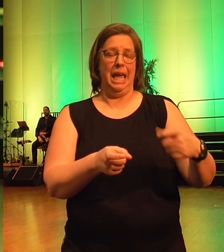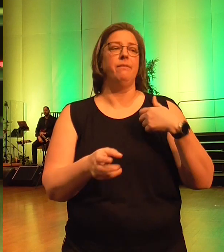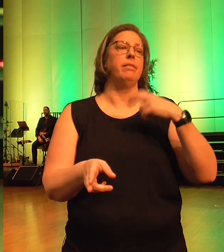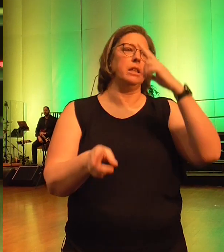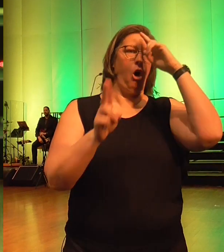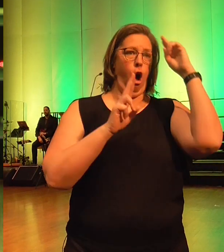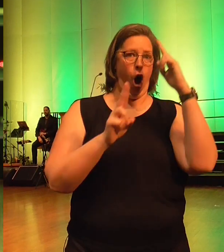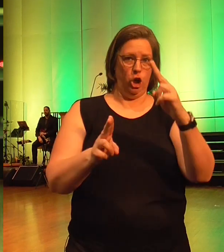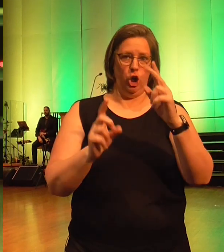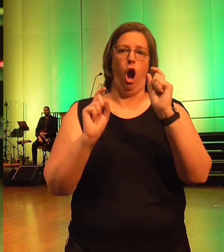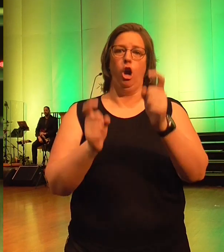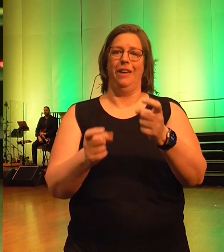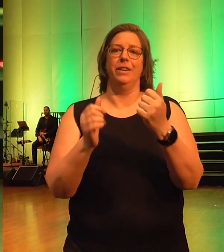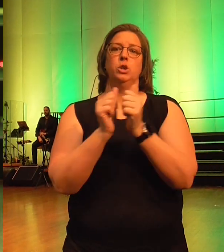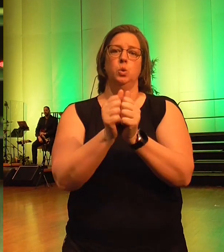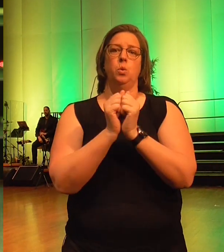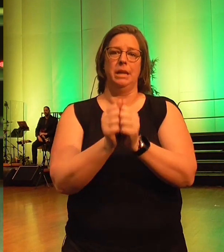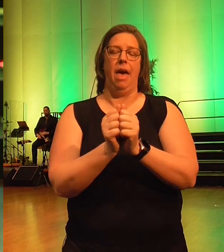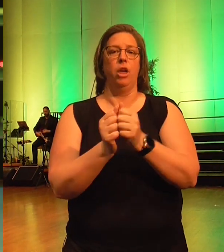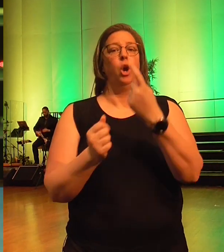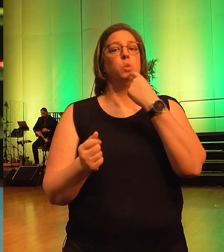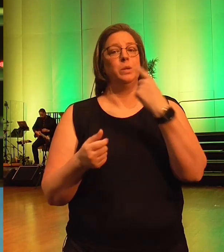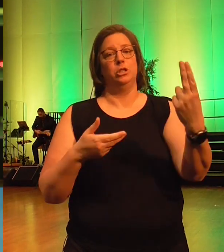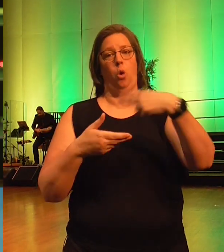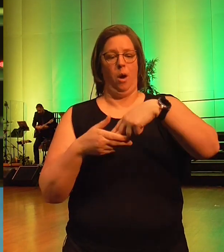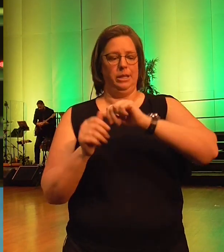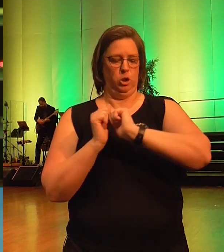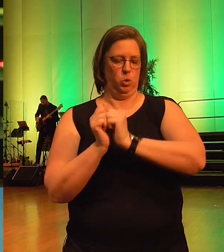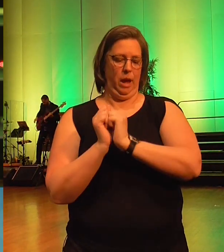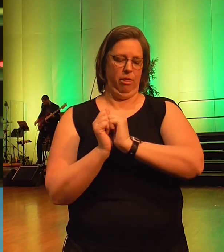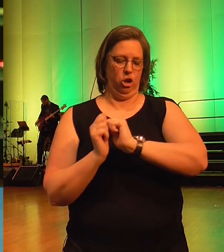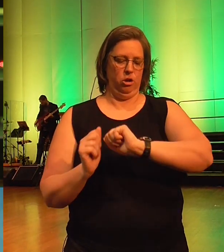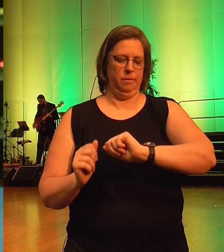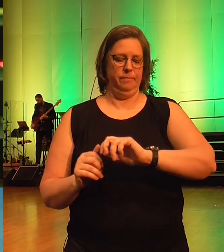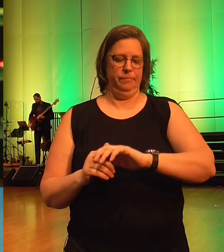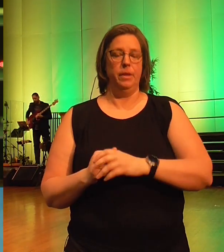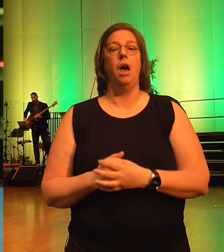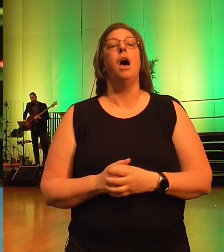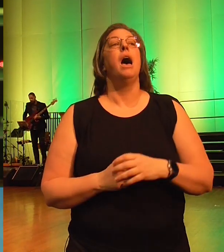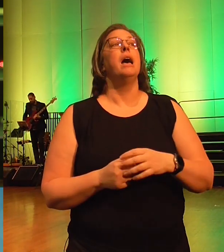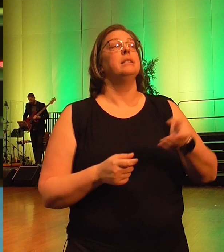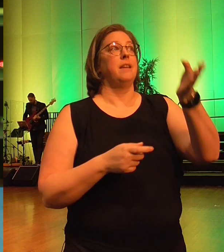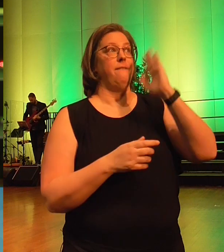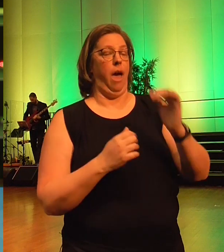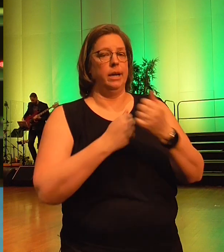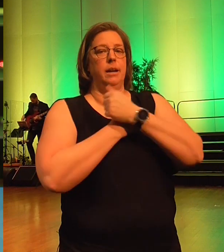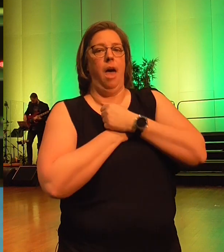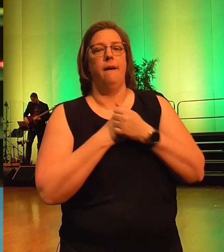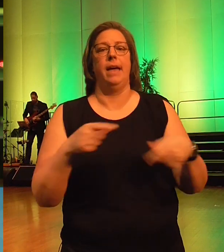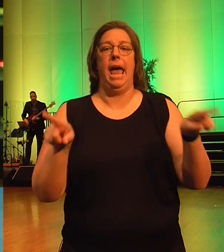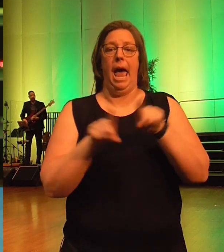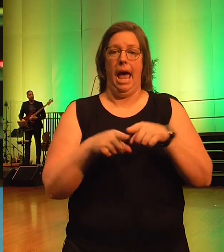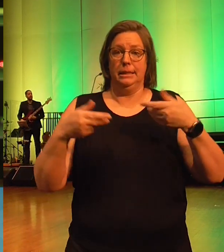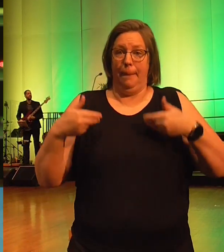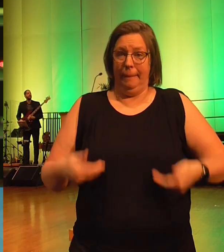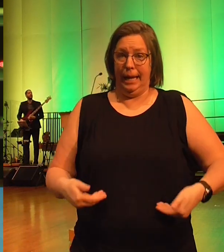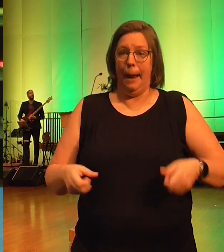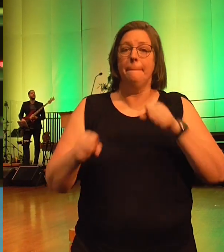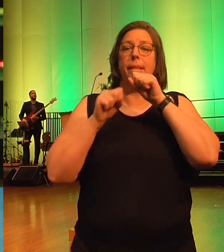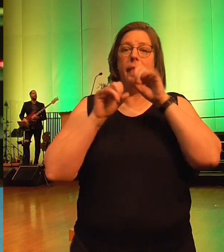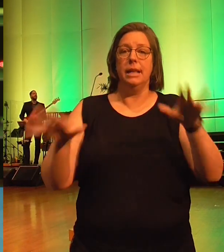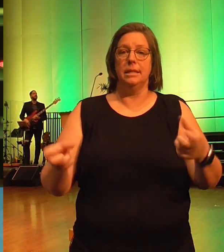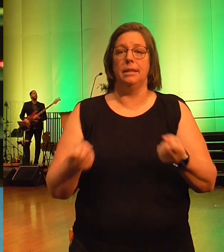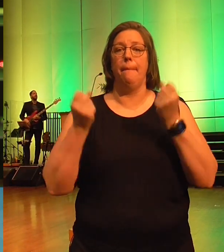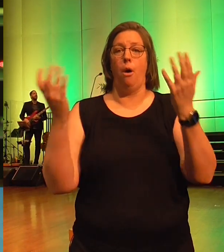giving together as we say our offering affirmation. Divine love, as me, blesses and